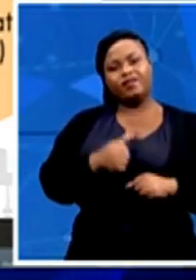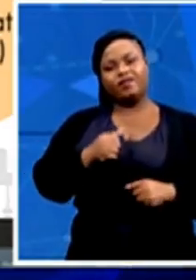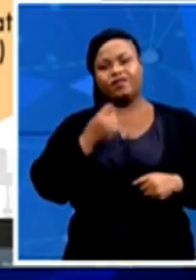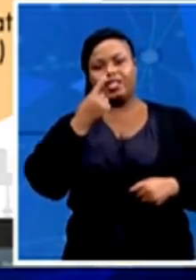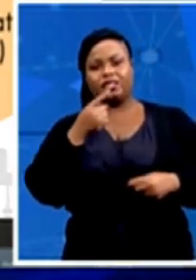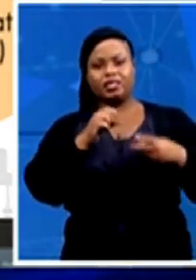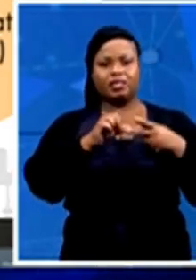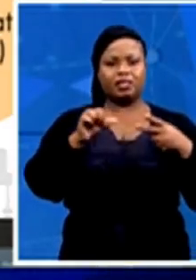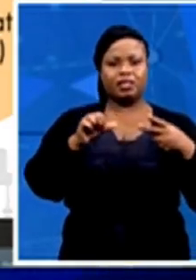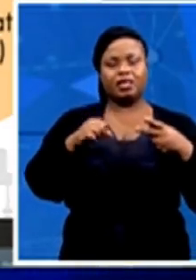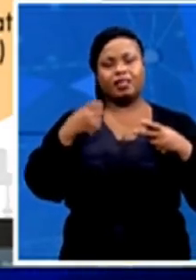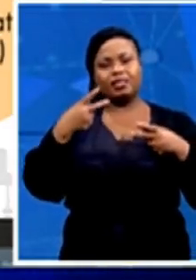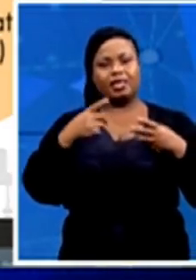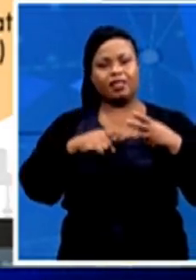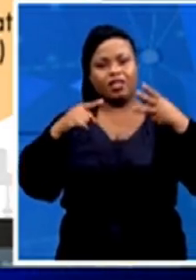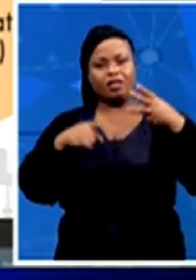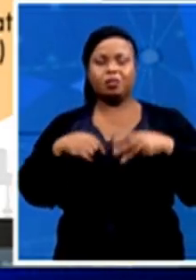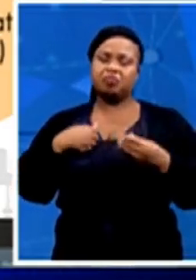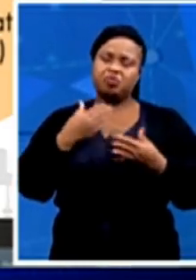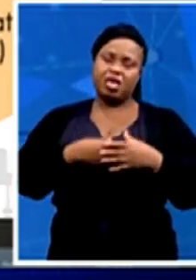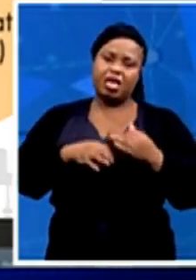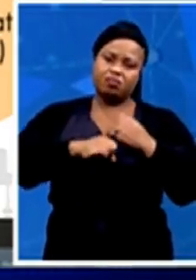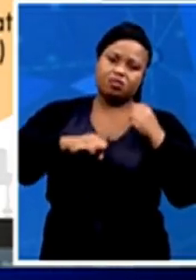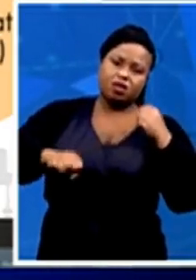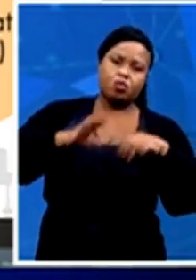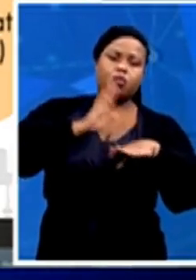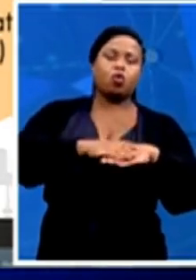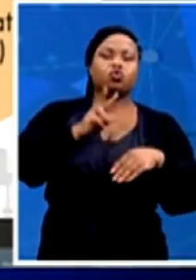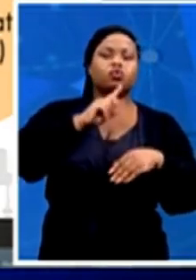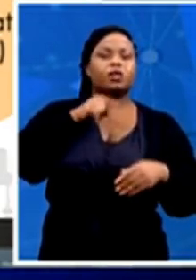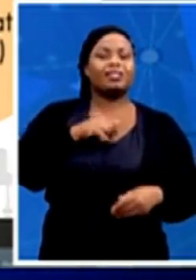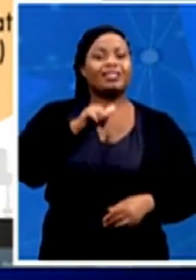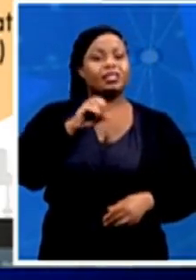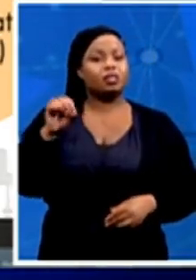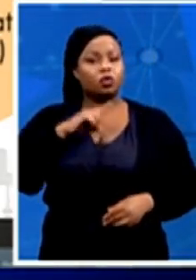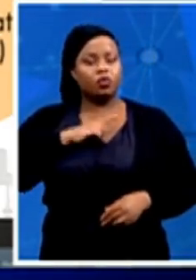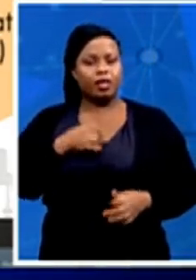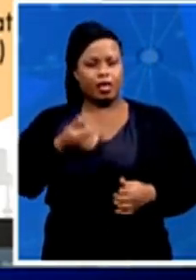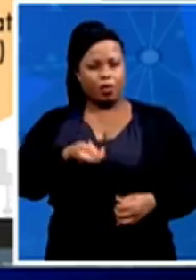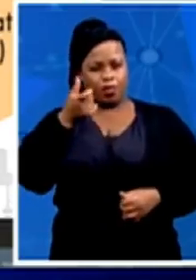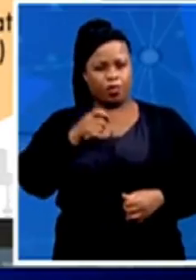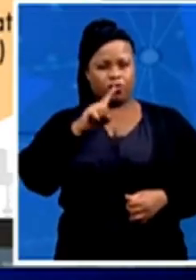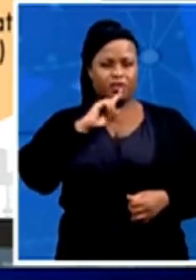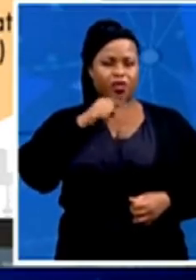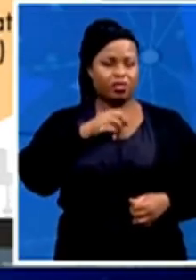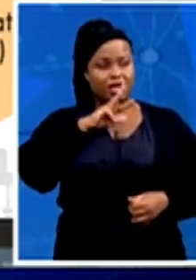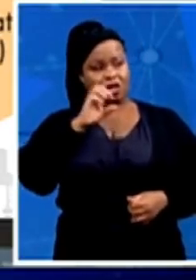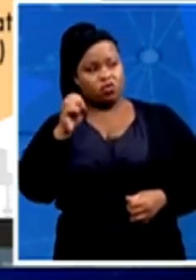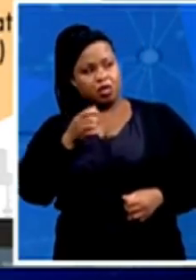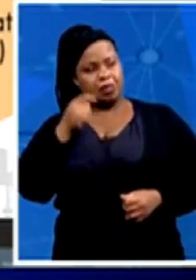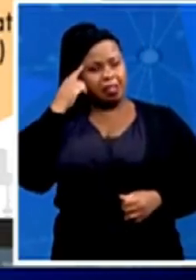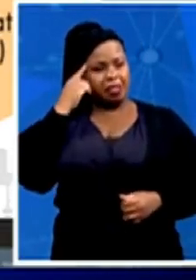to 2,600 beds. As you see, we're entering close to 1,900, and we will probably be breaching 2,000 over this